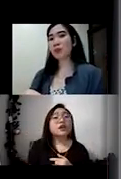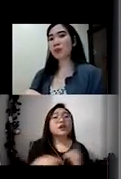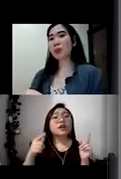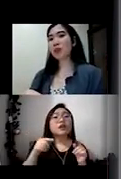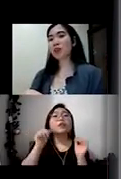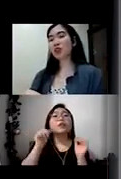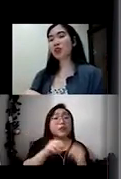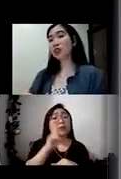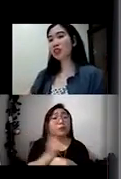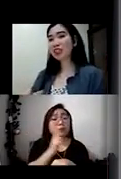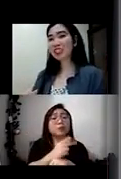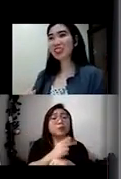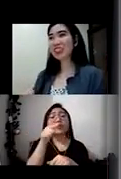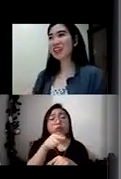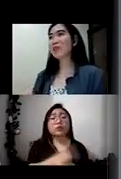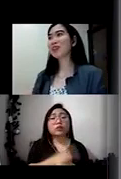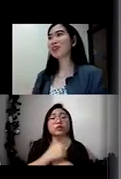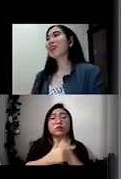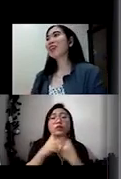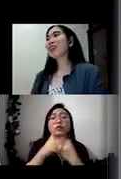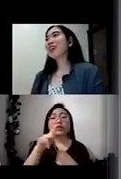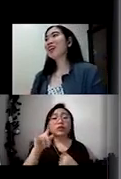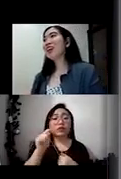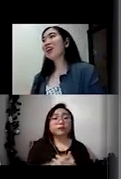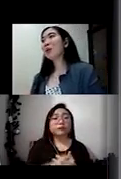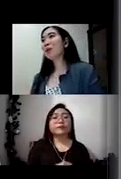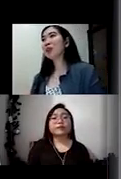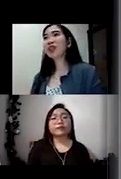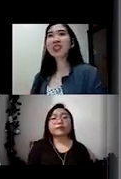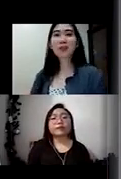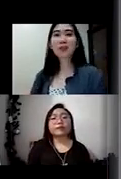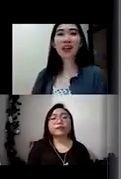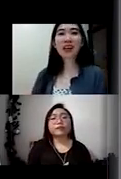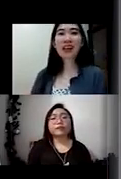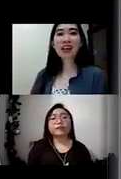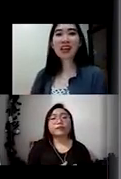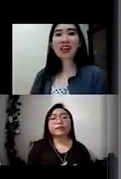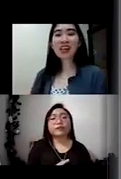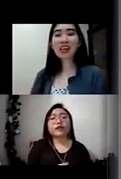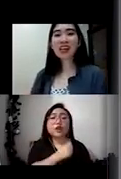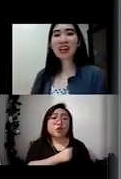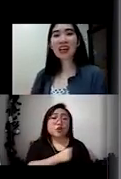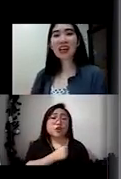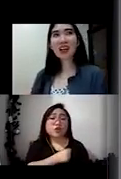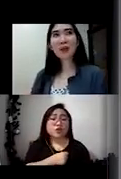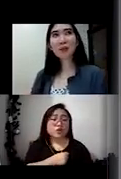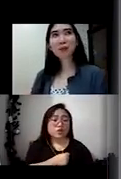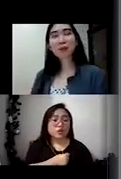Keep. So, saan ko rin siya ginagamit? Sorry sa mga